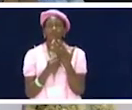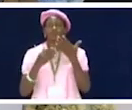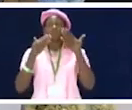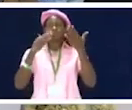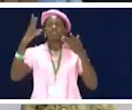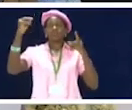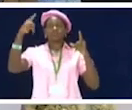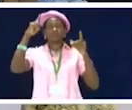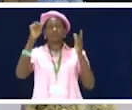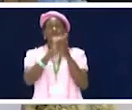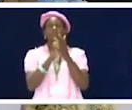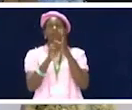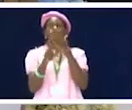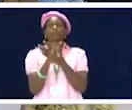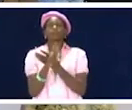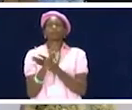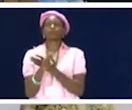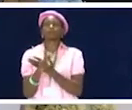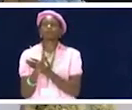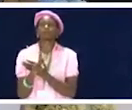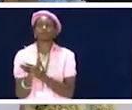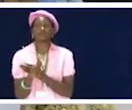Thank Him for April.